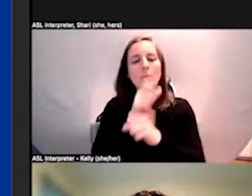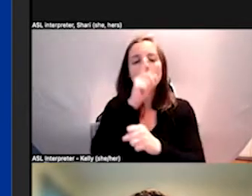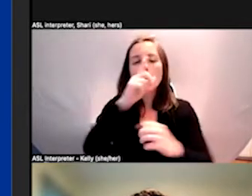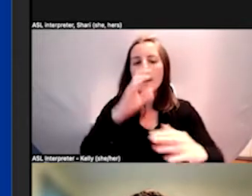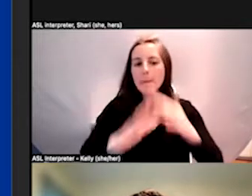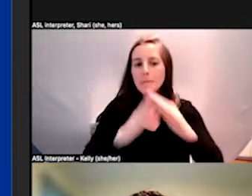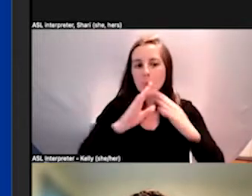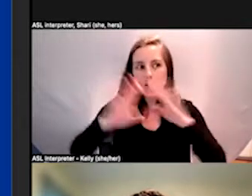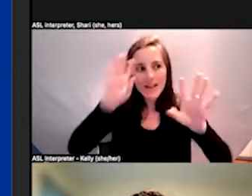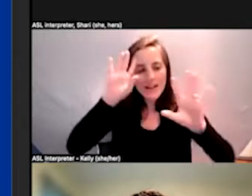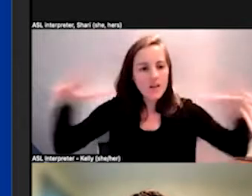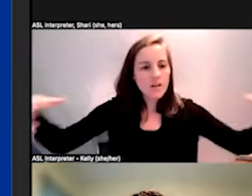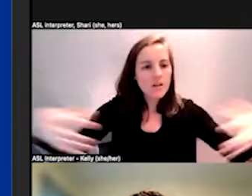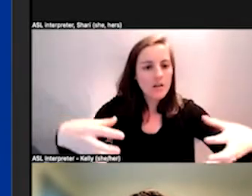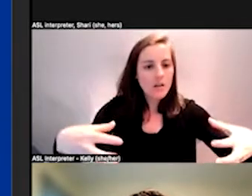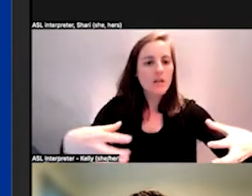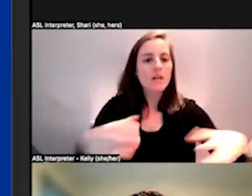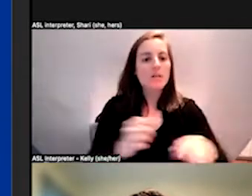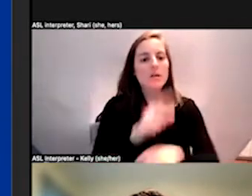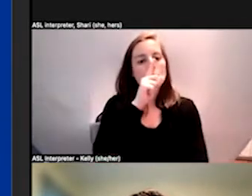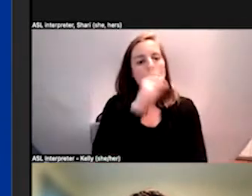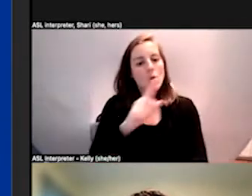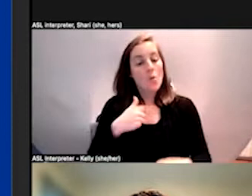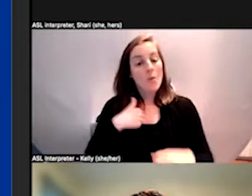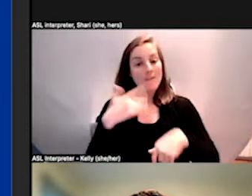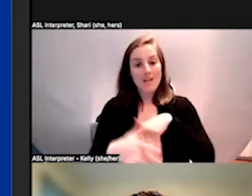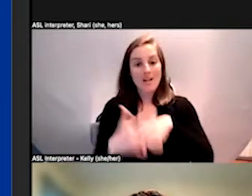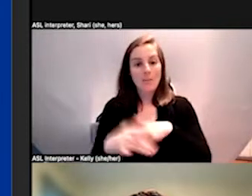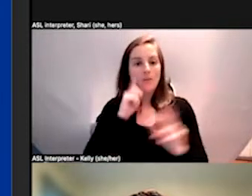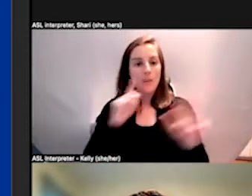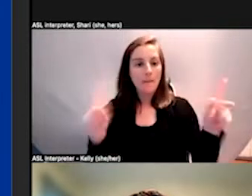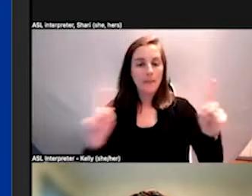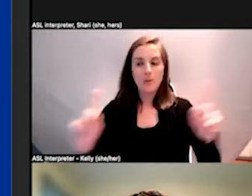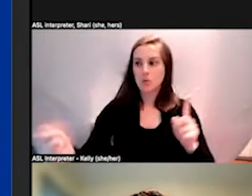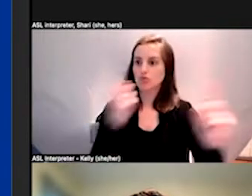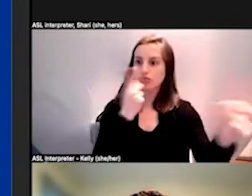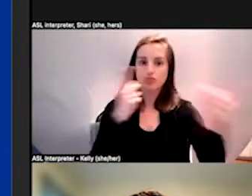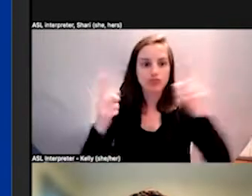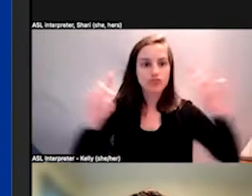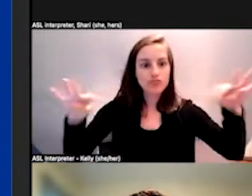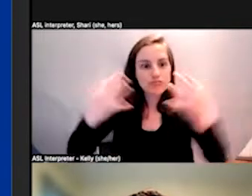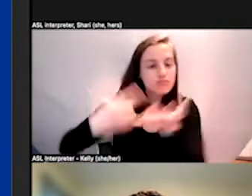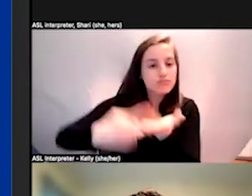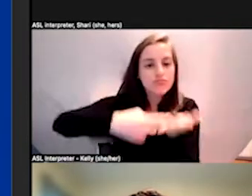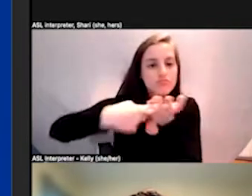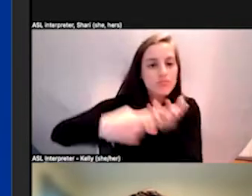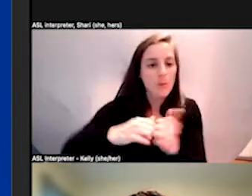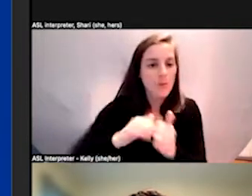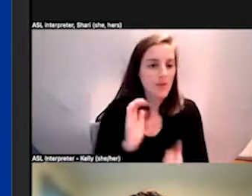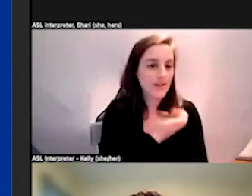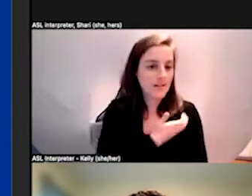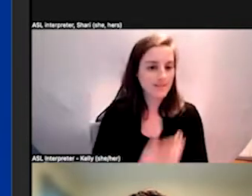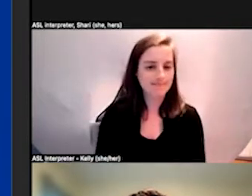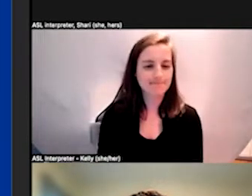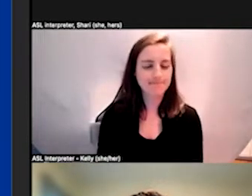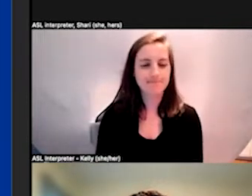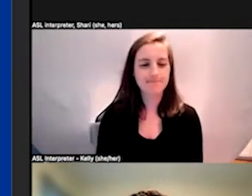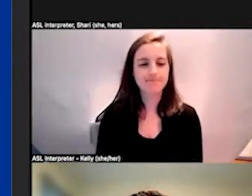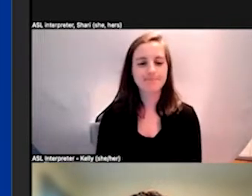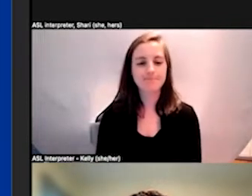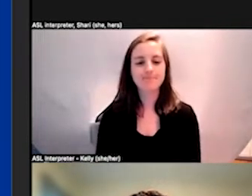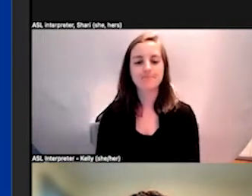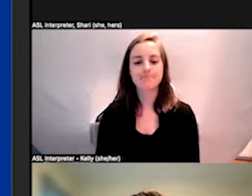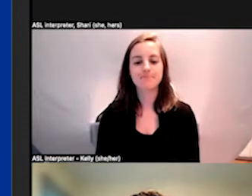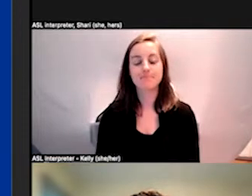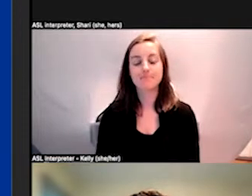more forward-facing and available and accessible to the public. So what that may look like in the future as